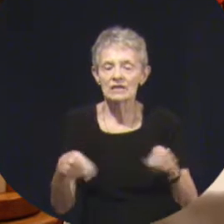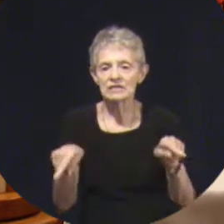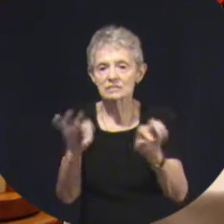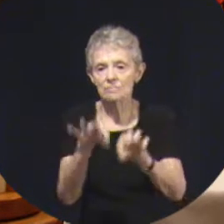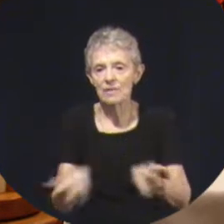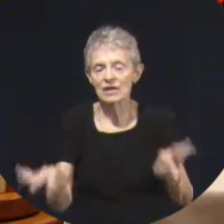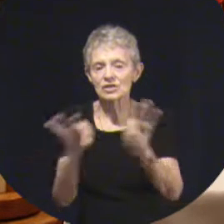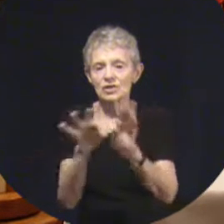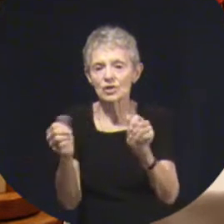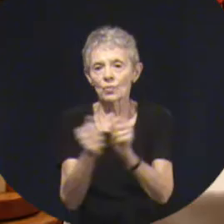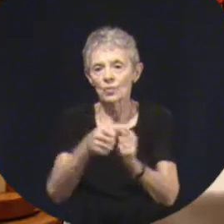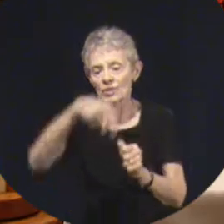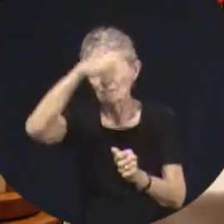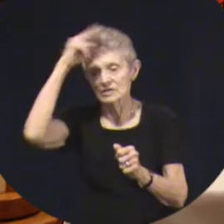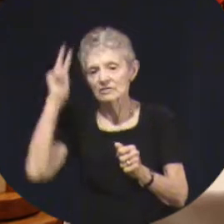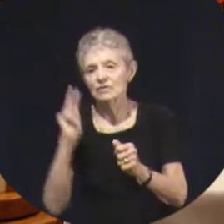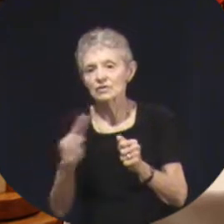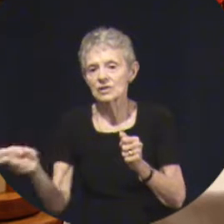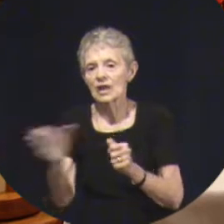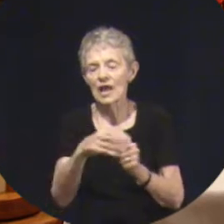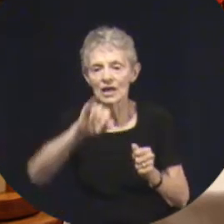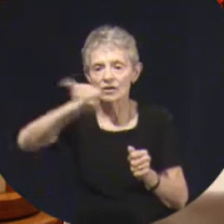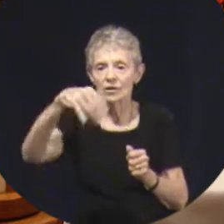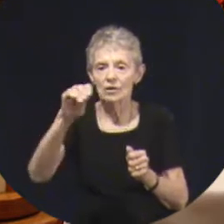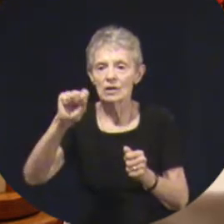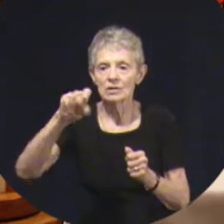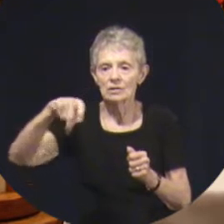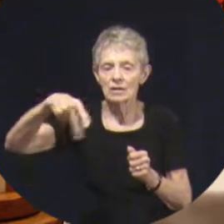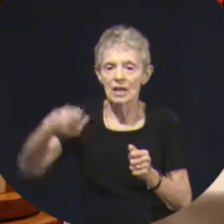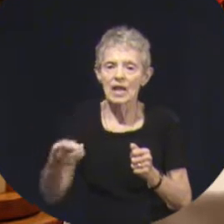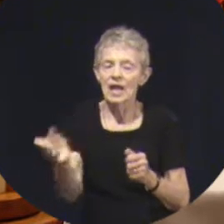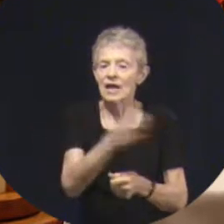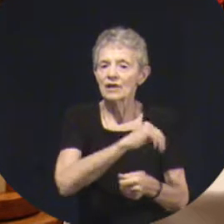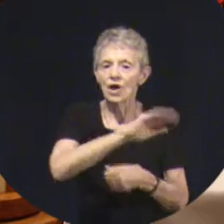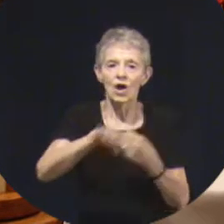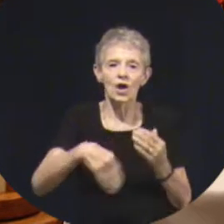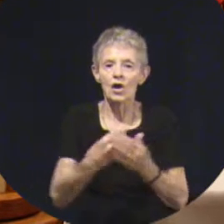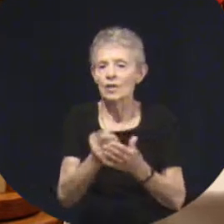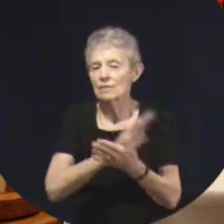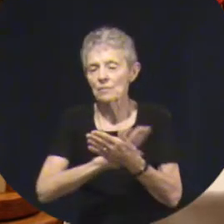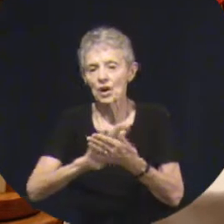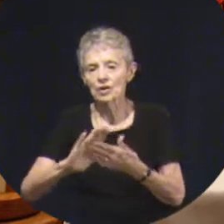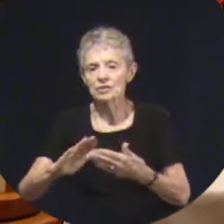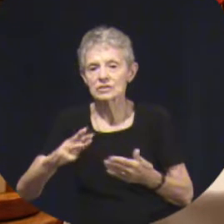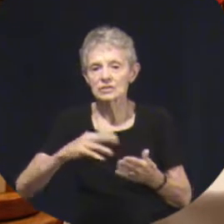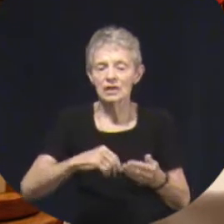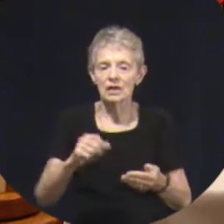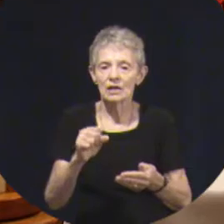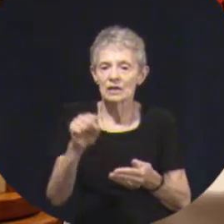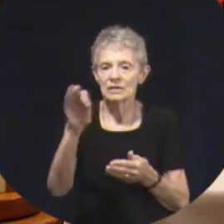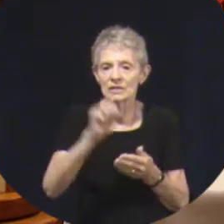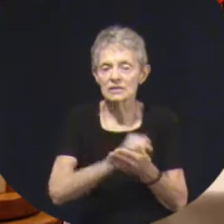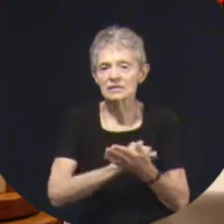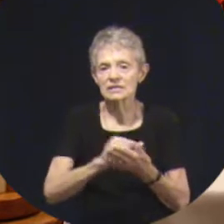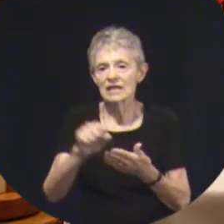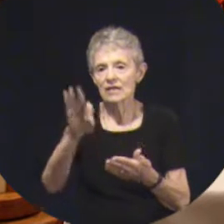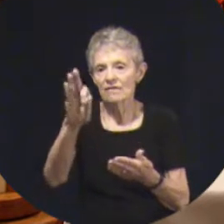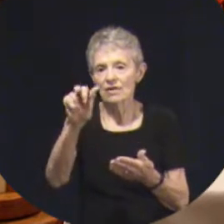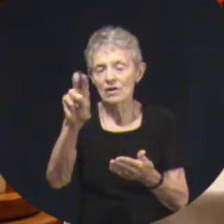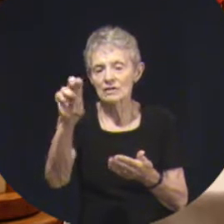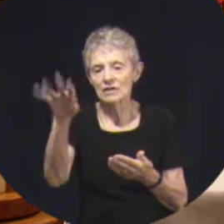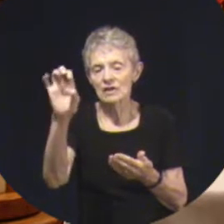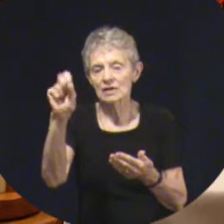with this Holy Spirit, may become one body, one spirit in Christ. May he make of us an eternal offering to you, so that we may obtain an inheritance